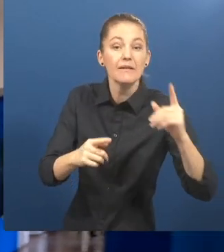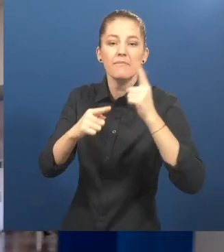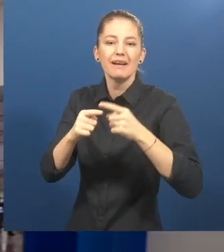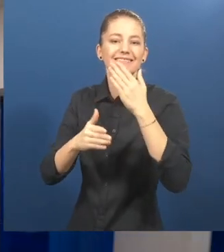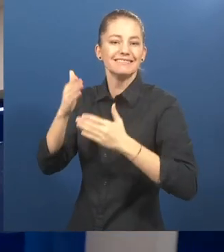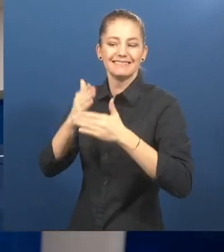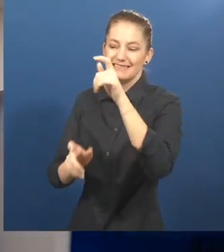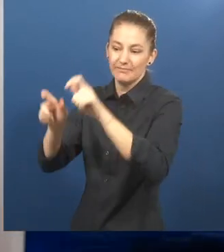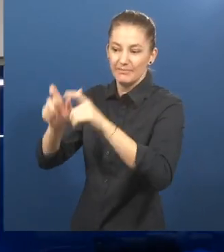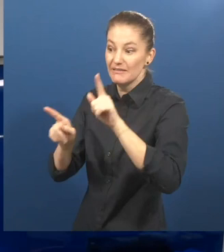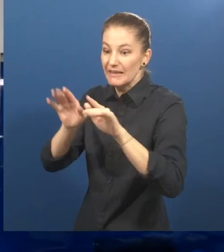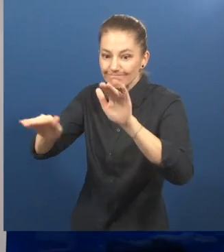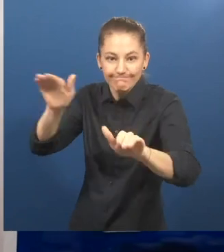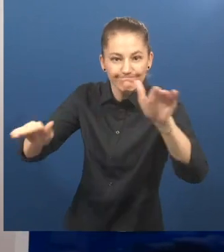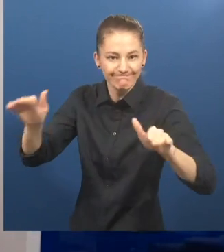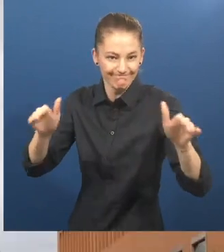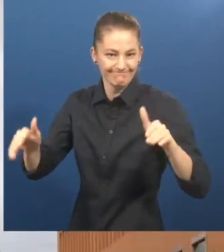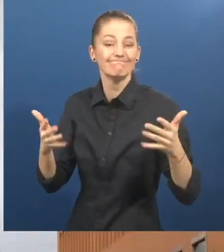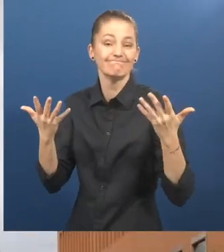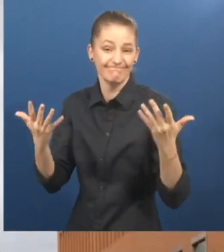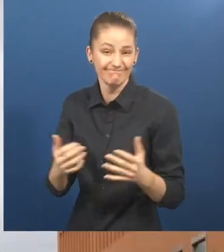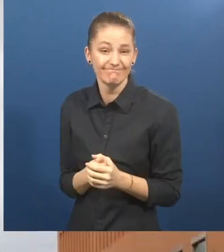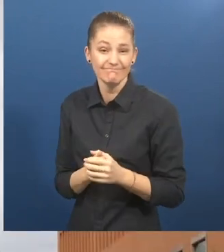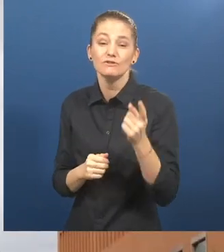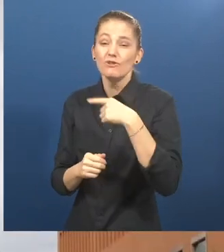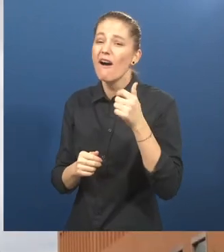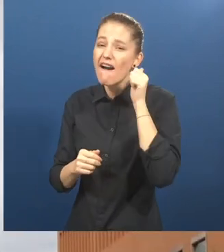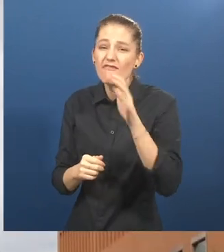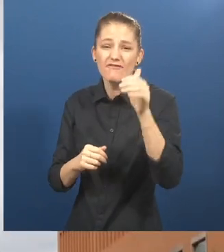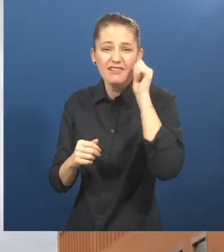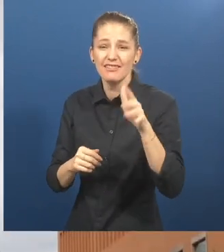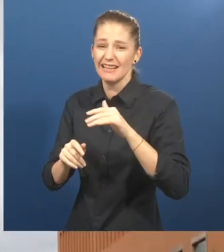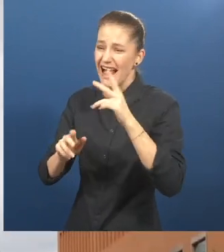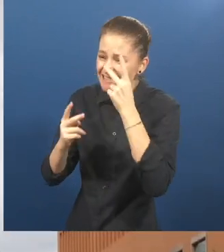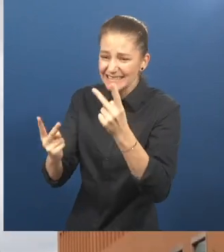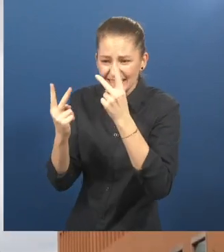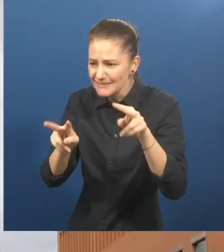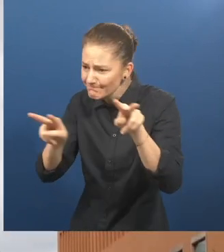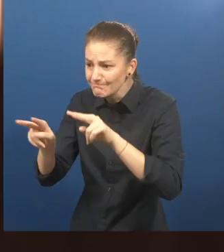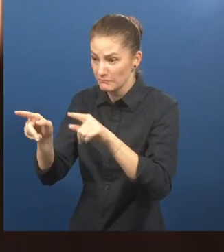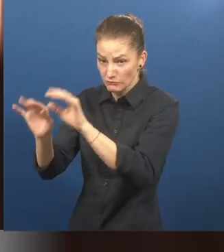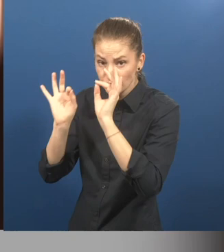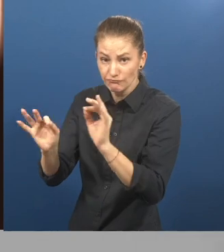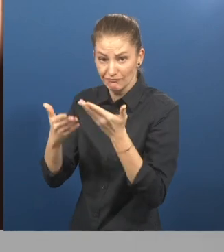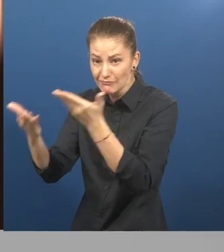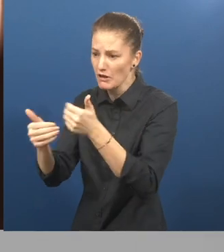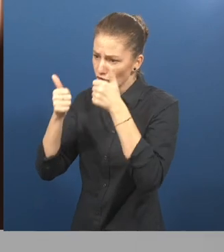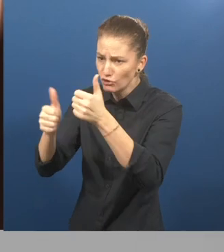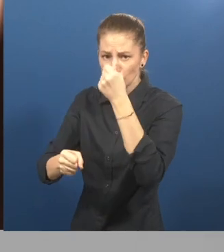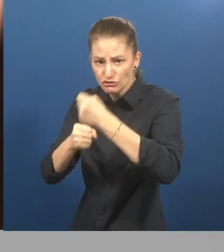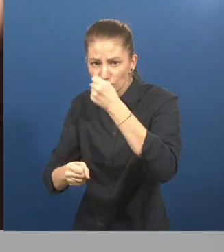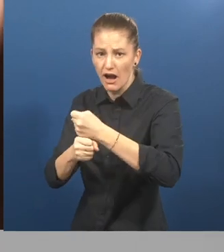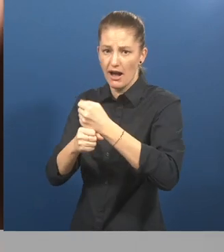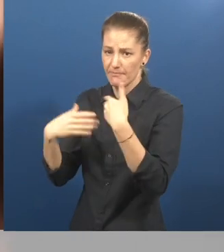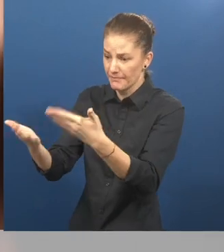every day people with disabilities have more and better job opportunities with companies. How did this